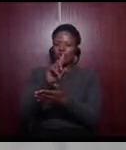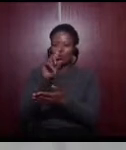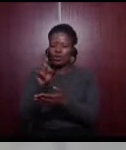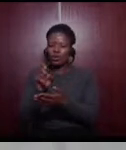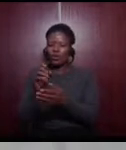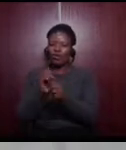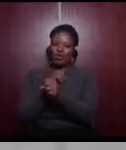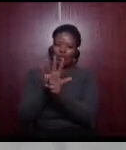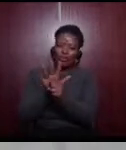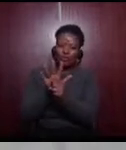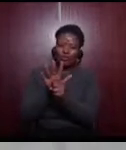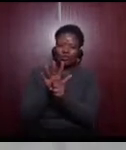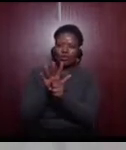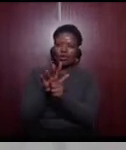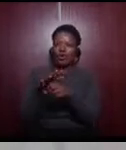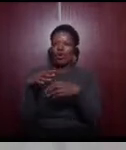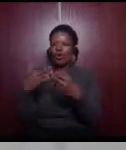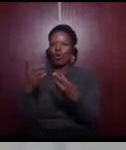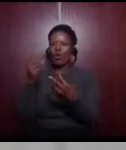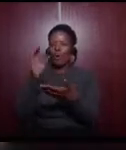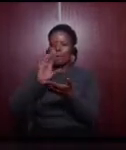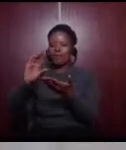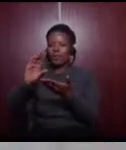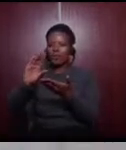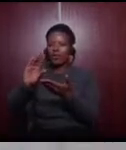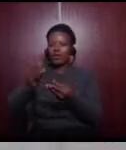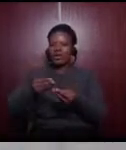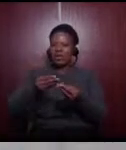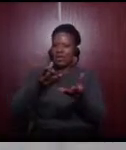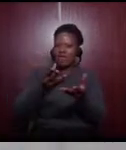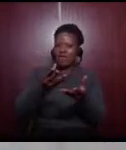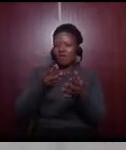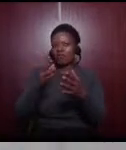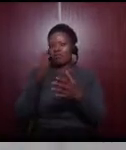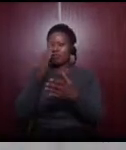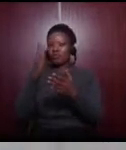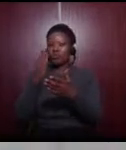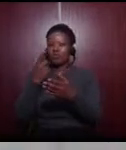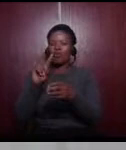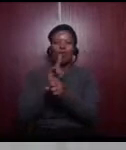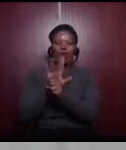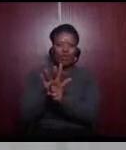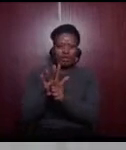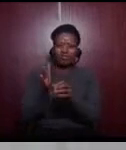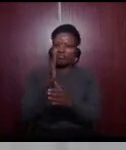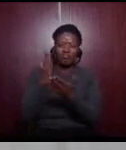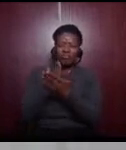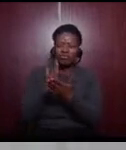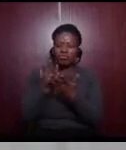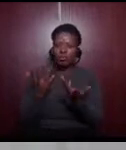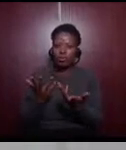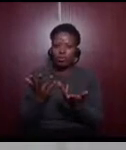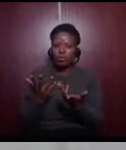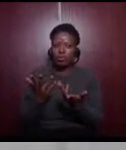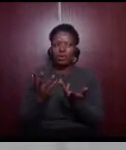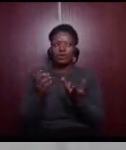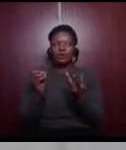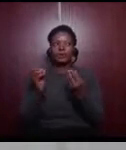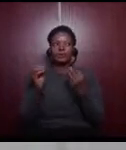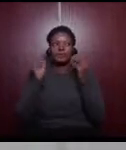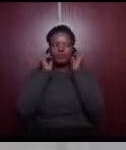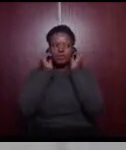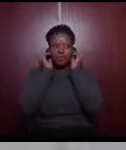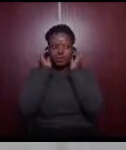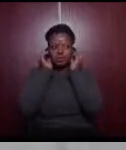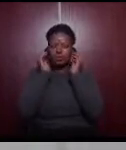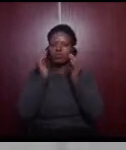COVID, to the solidarity fund that was established during COVID. Okay.